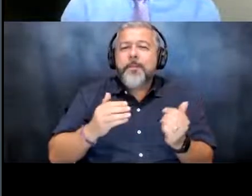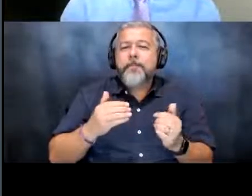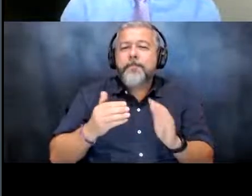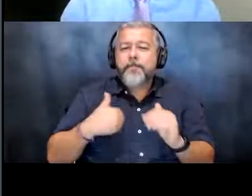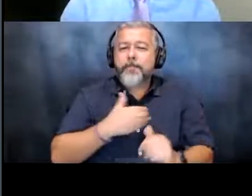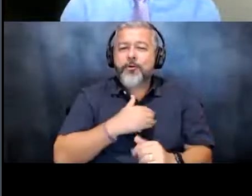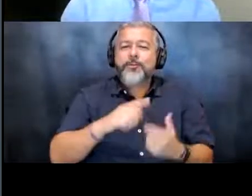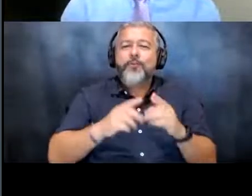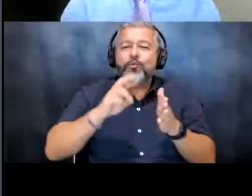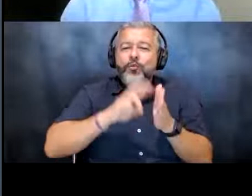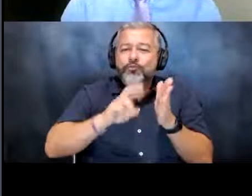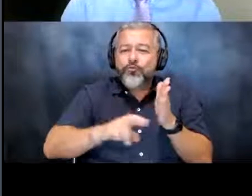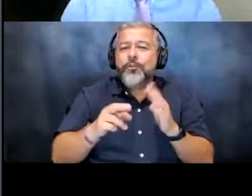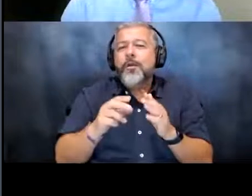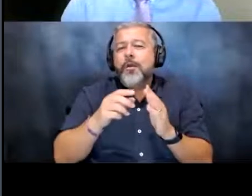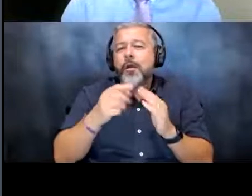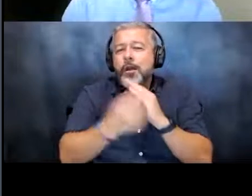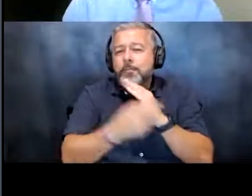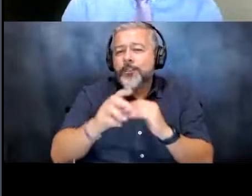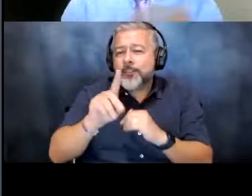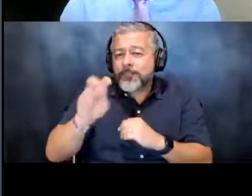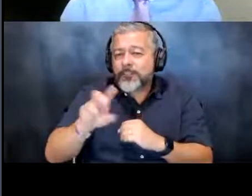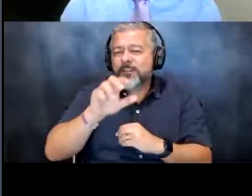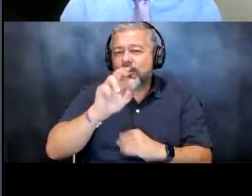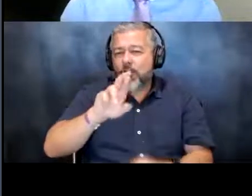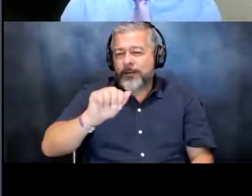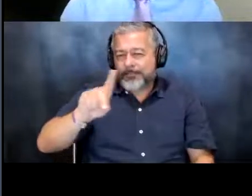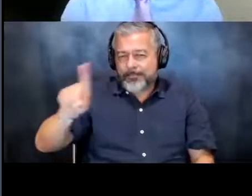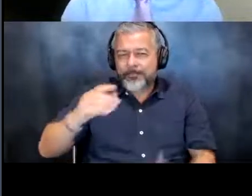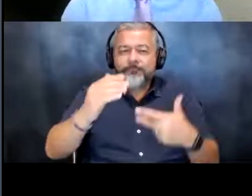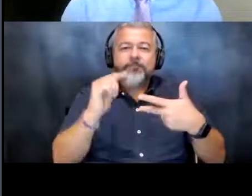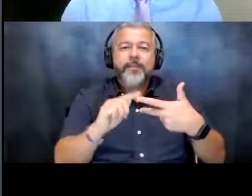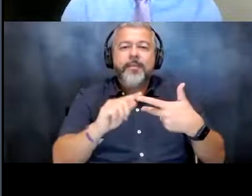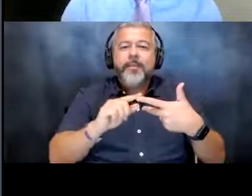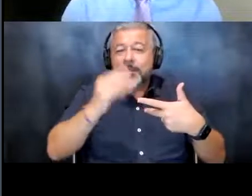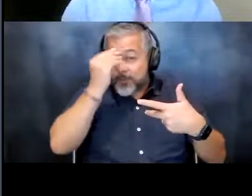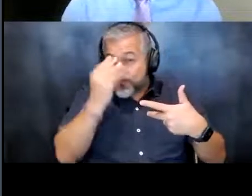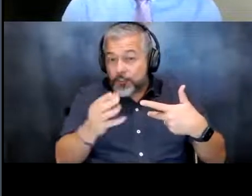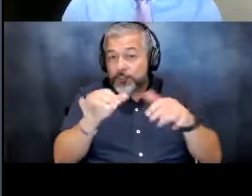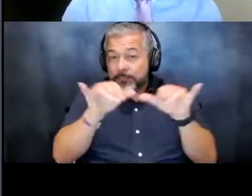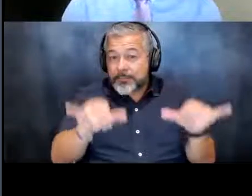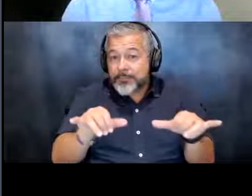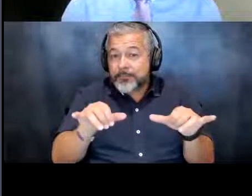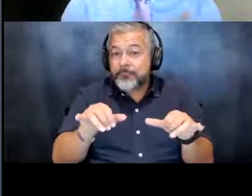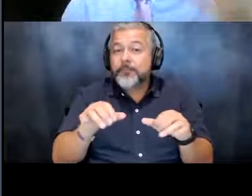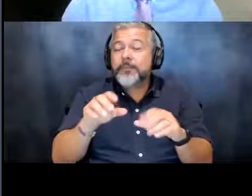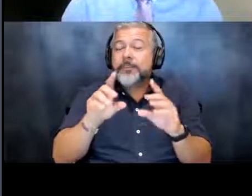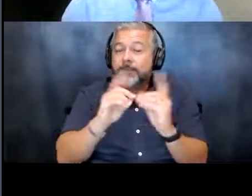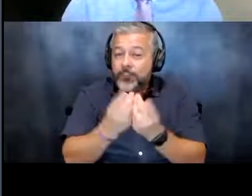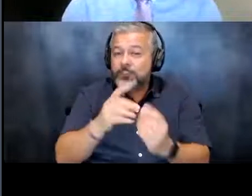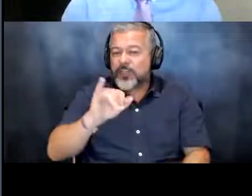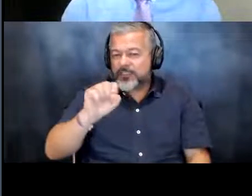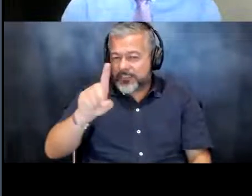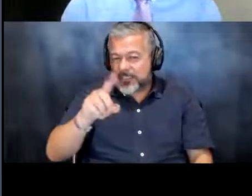Division, team members from the Information Systems Division, and then also team members from our Childcare and